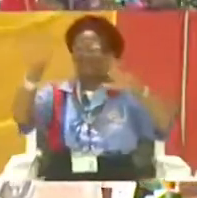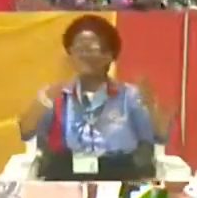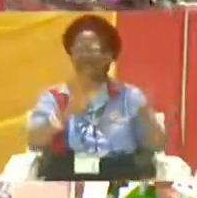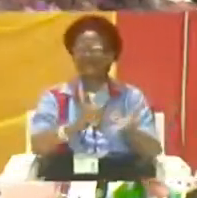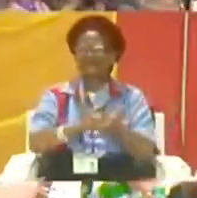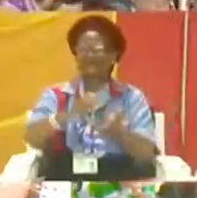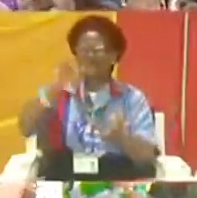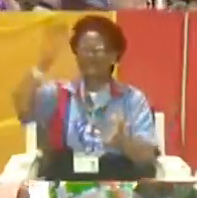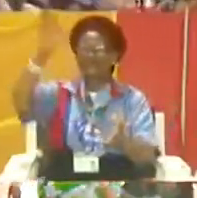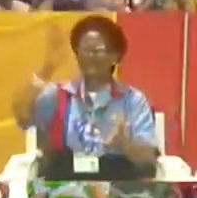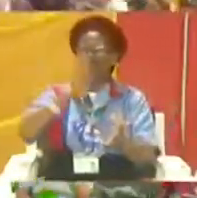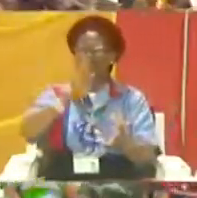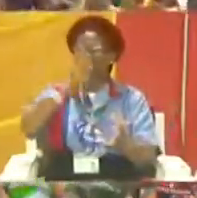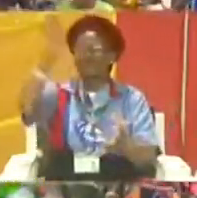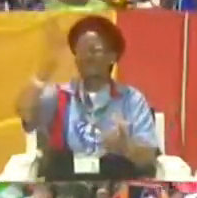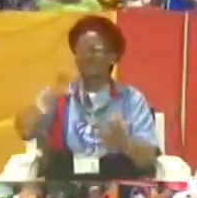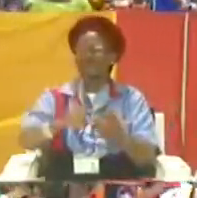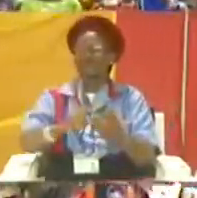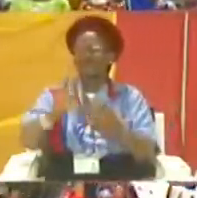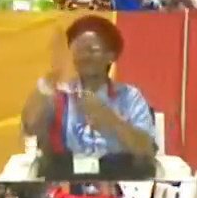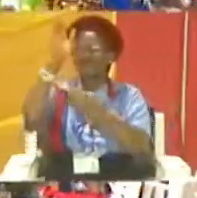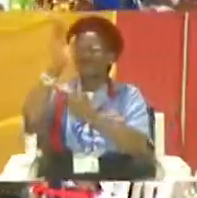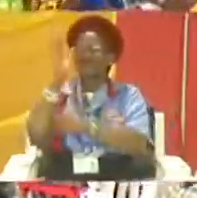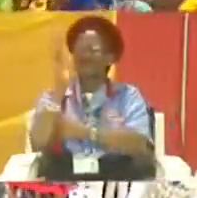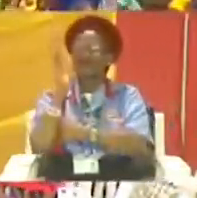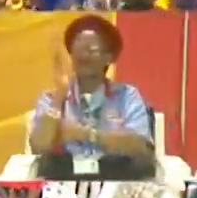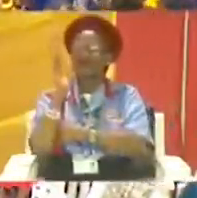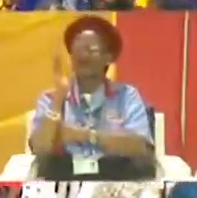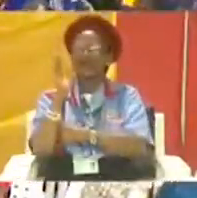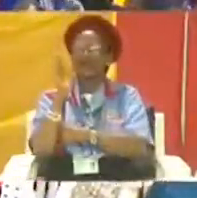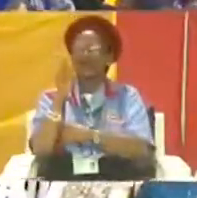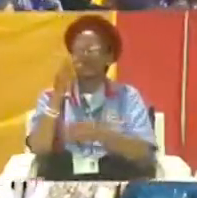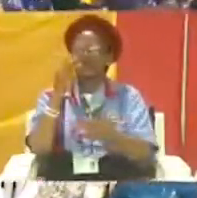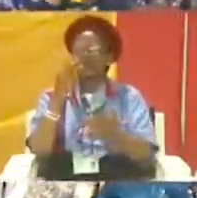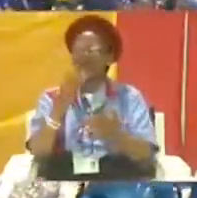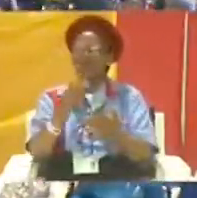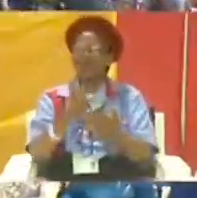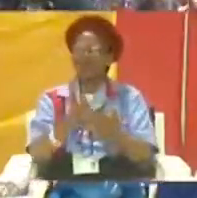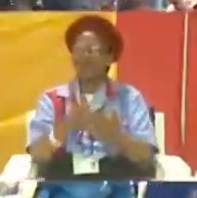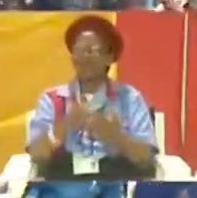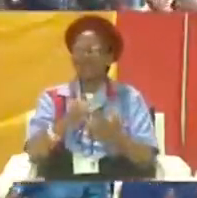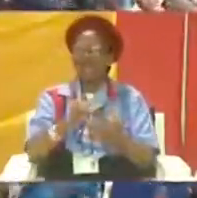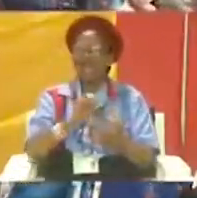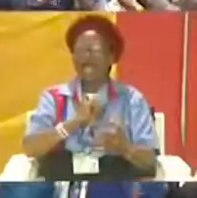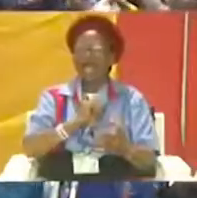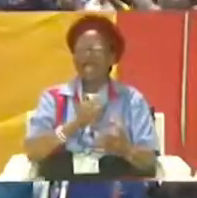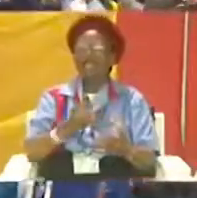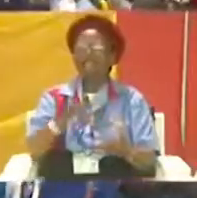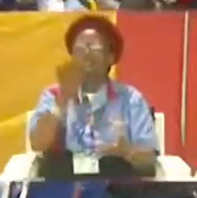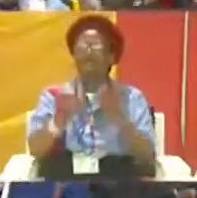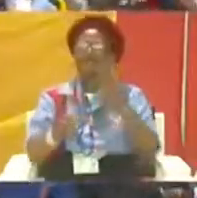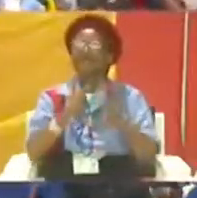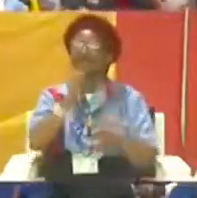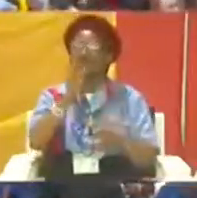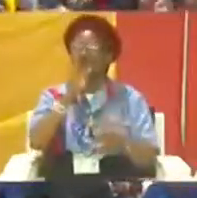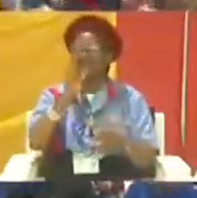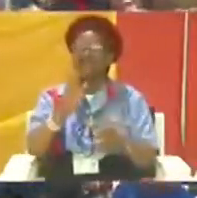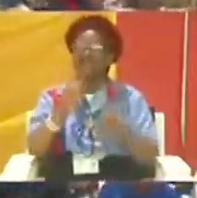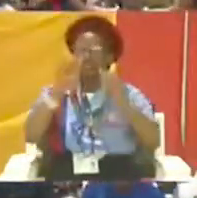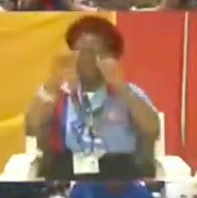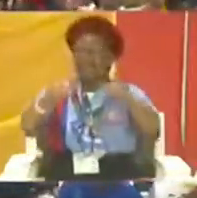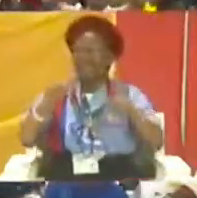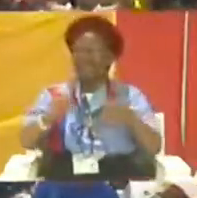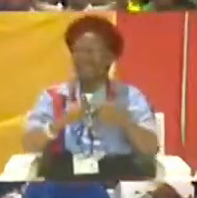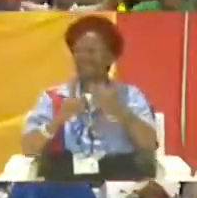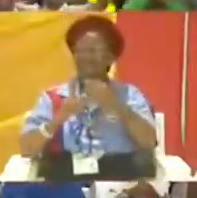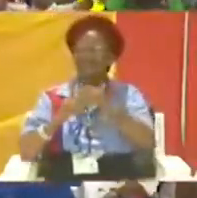Glory be to God. Well, I might not be able to hear you, but those